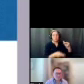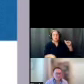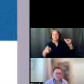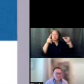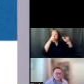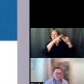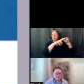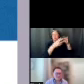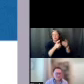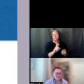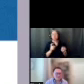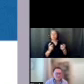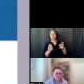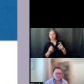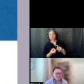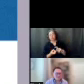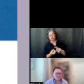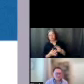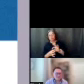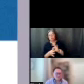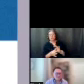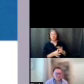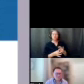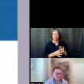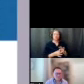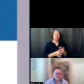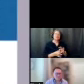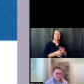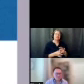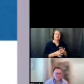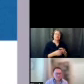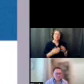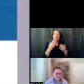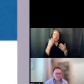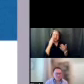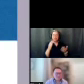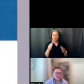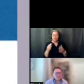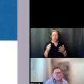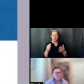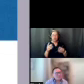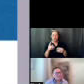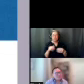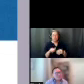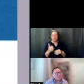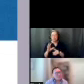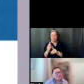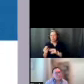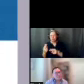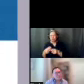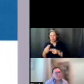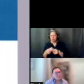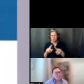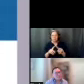I don't know what it's referred to from the other culture, but I know in Japanese you're looking at Nisei,